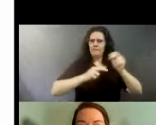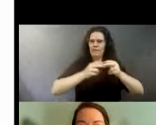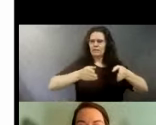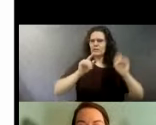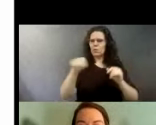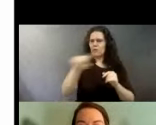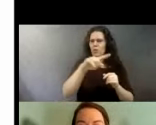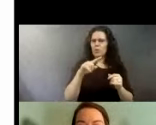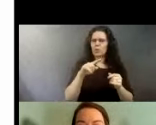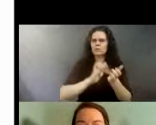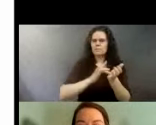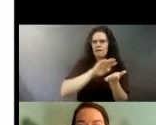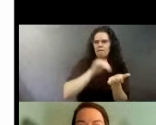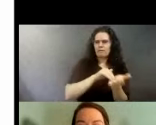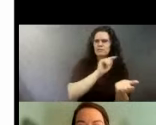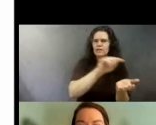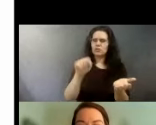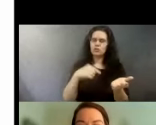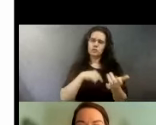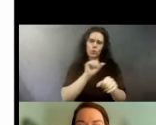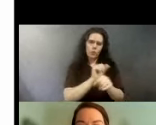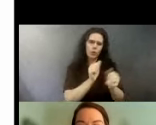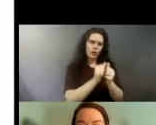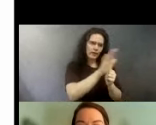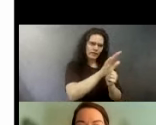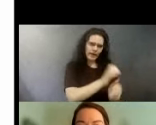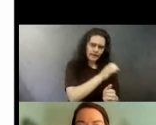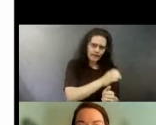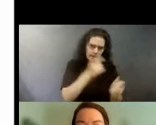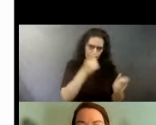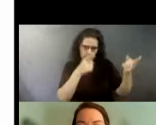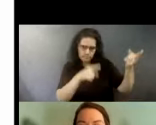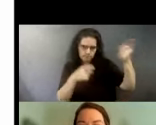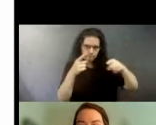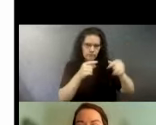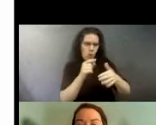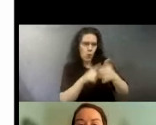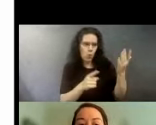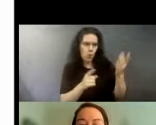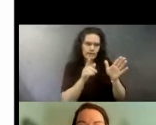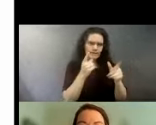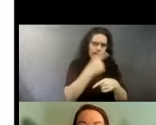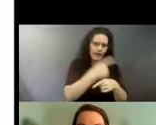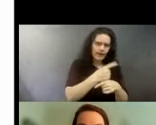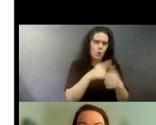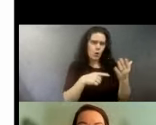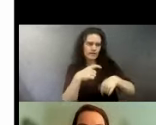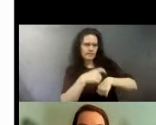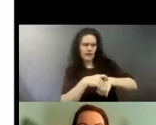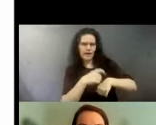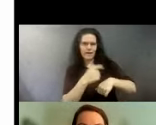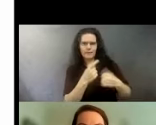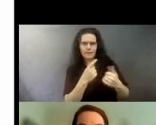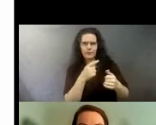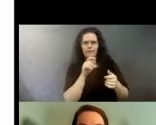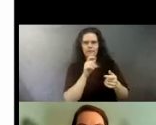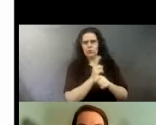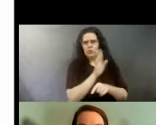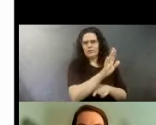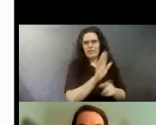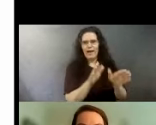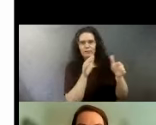with the particular clinic about days or times we're going to be using a particular room. So we're kind of assigned a room. As